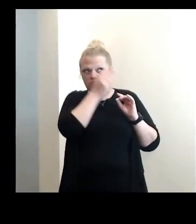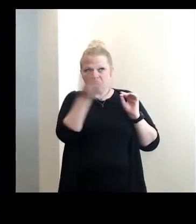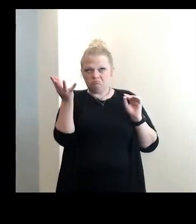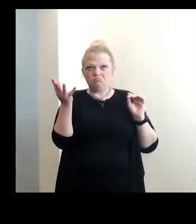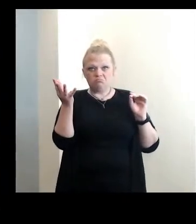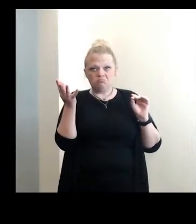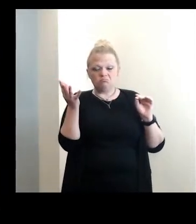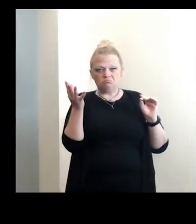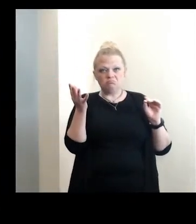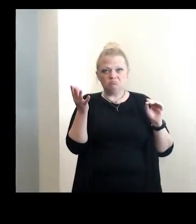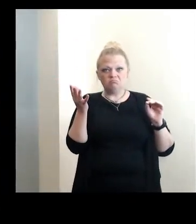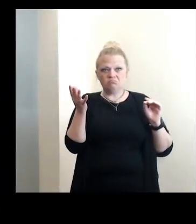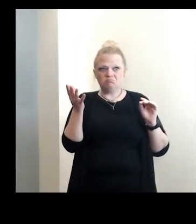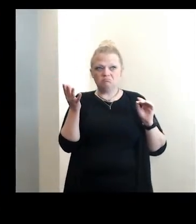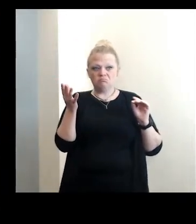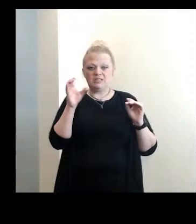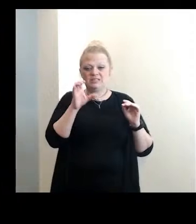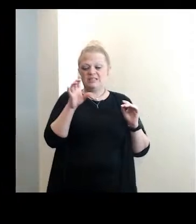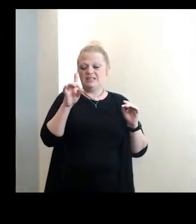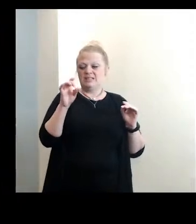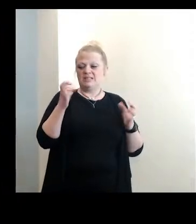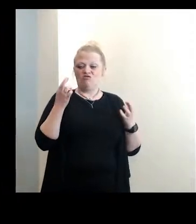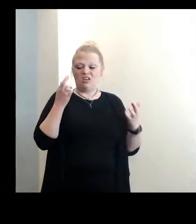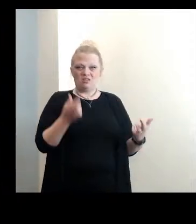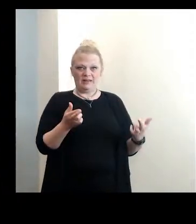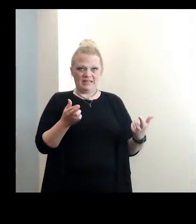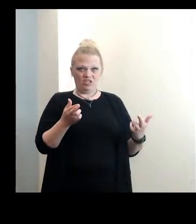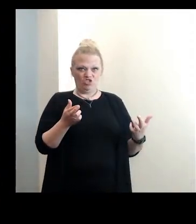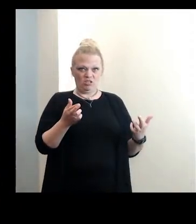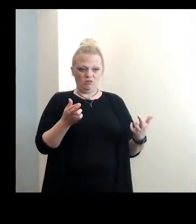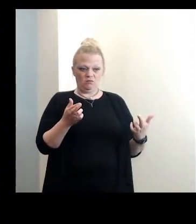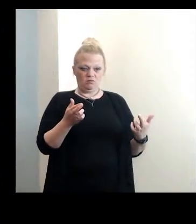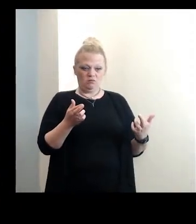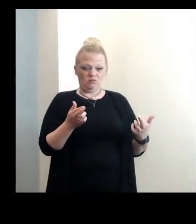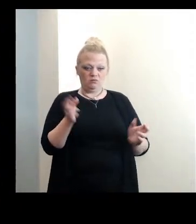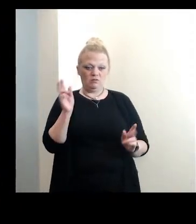that the CDC's recommendation was